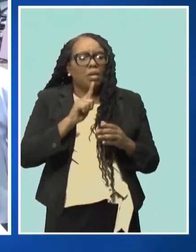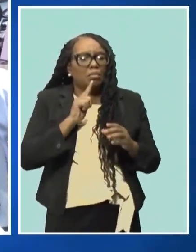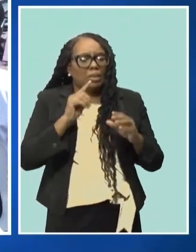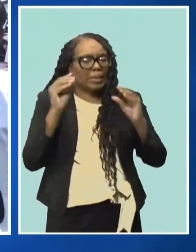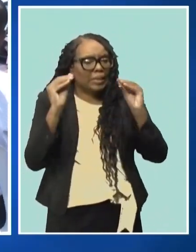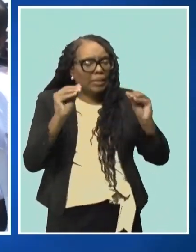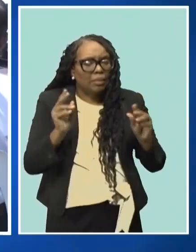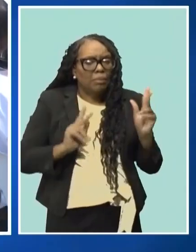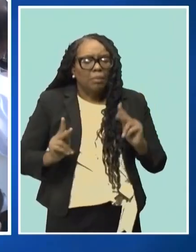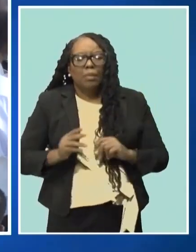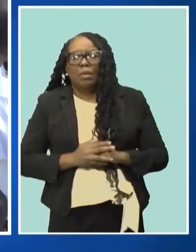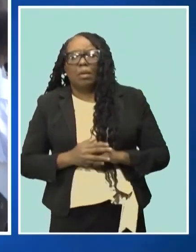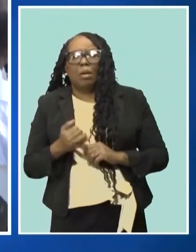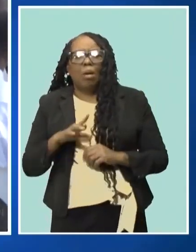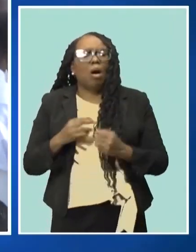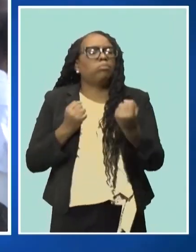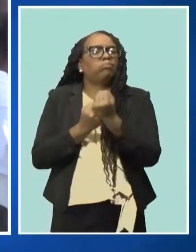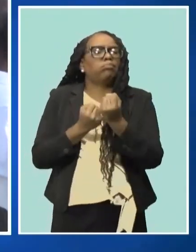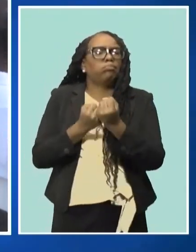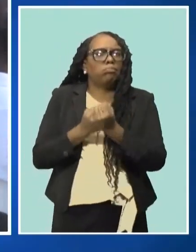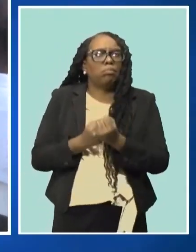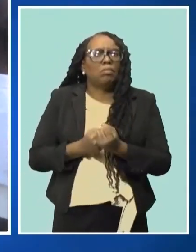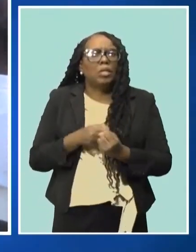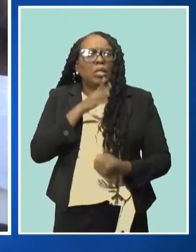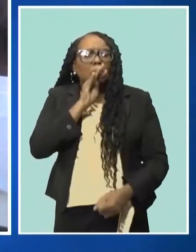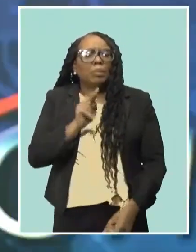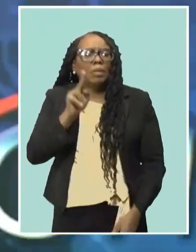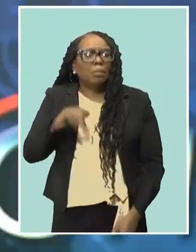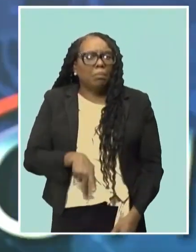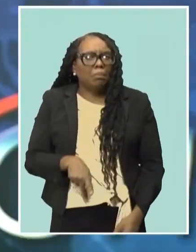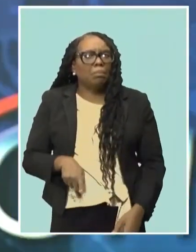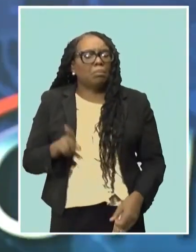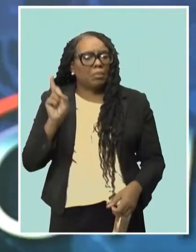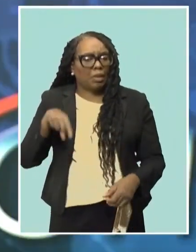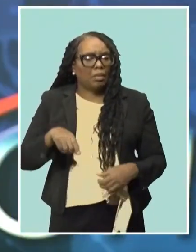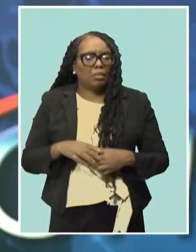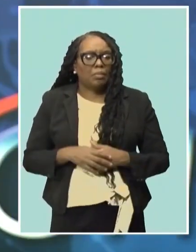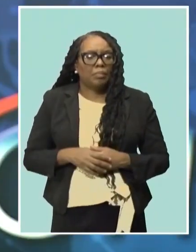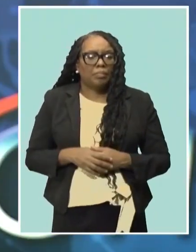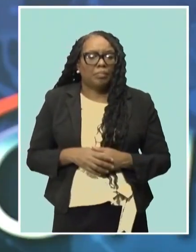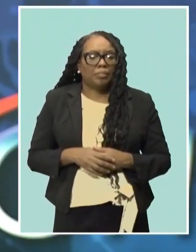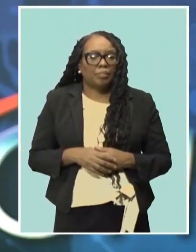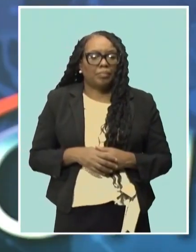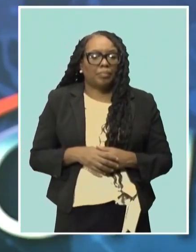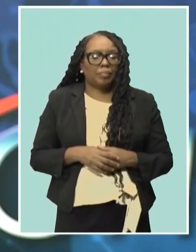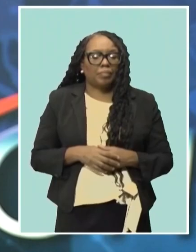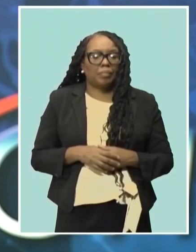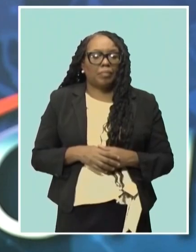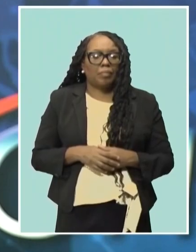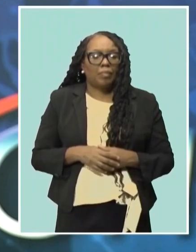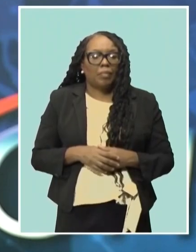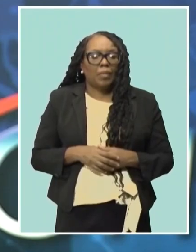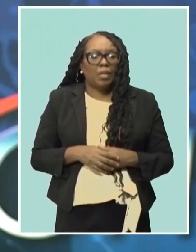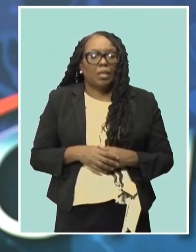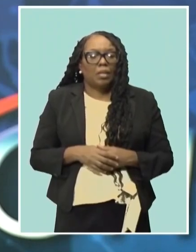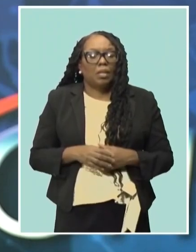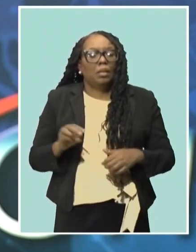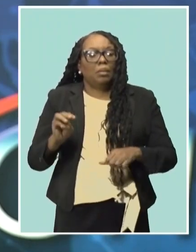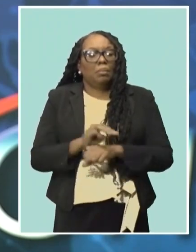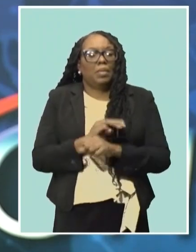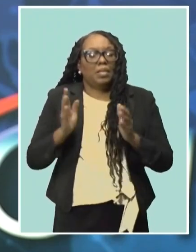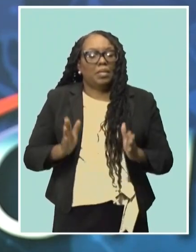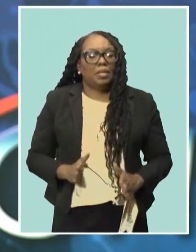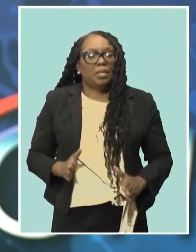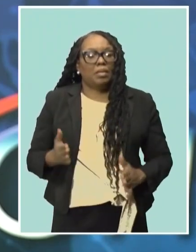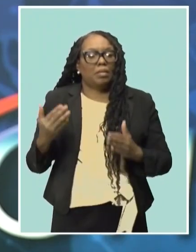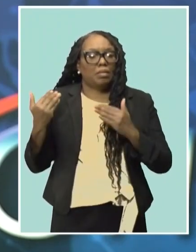be able to speak up about it. We should do that. Minister Colin Jordan, who has responsibility for ecclesiastical